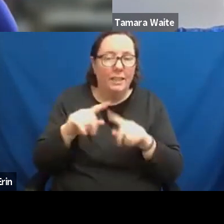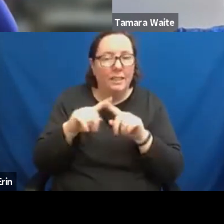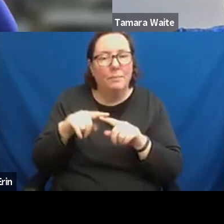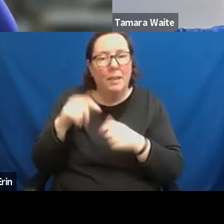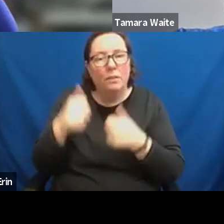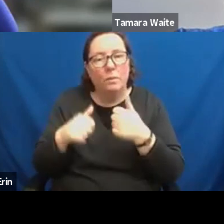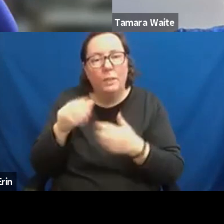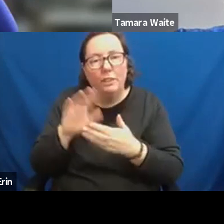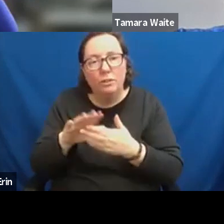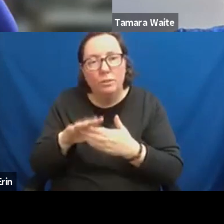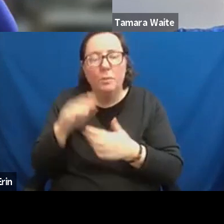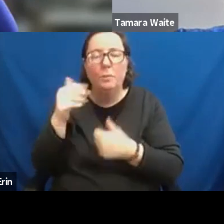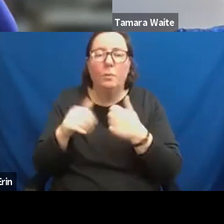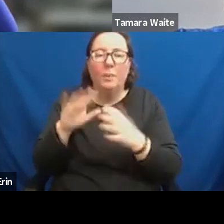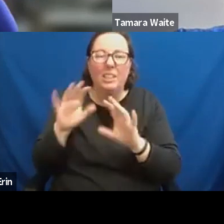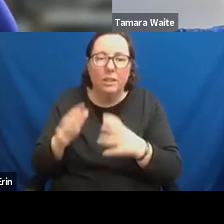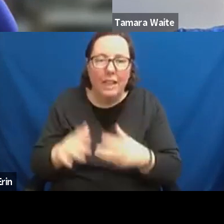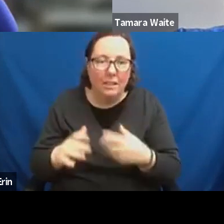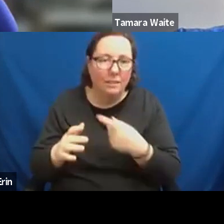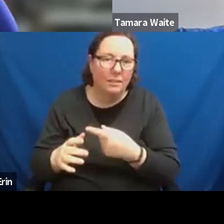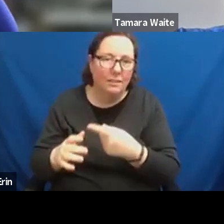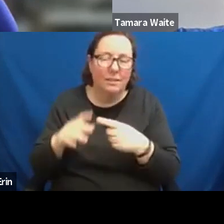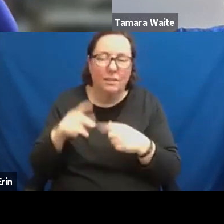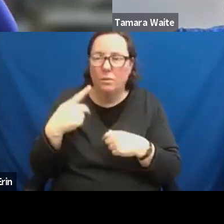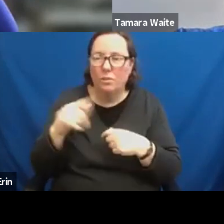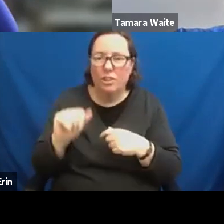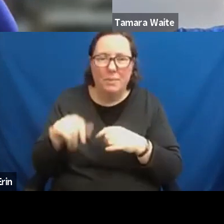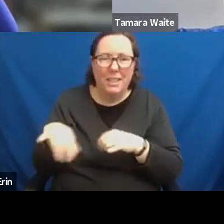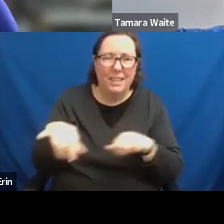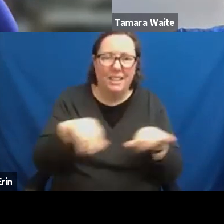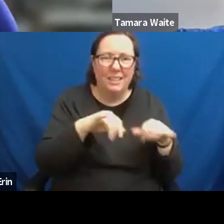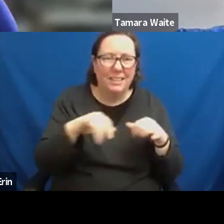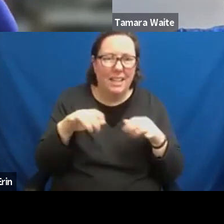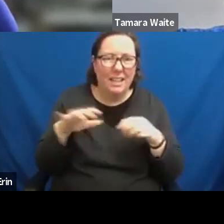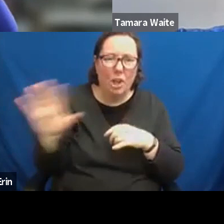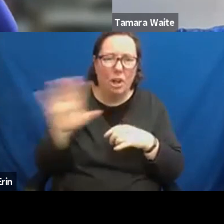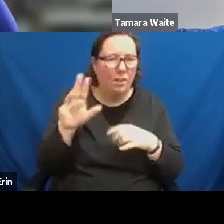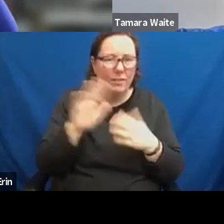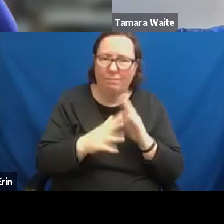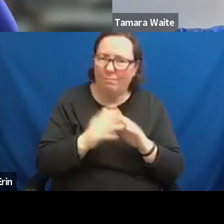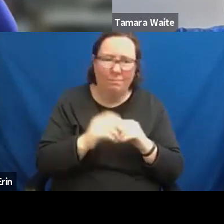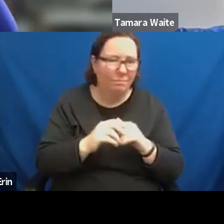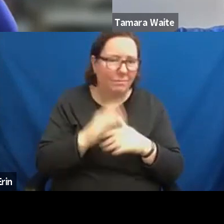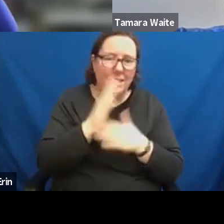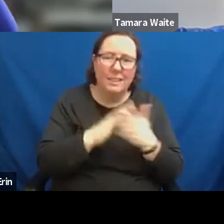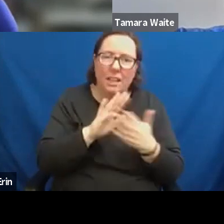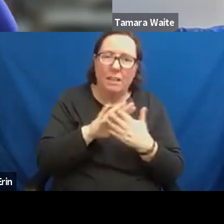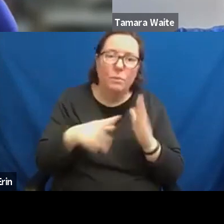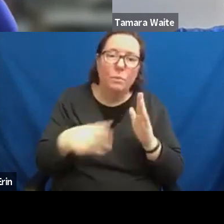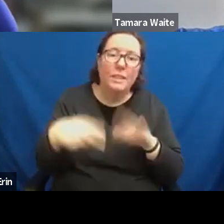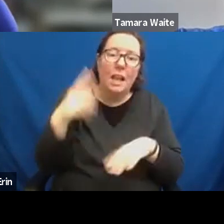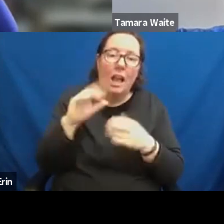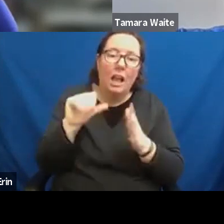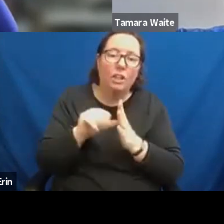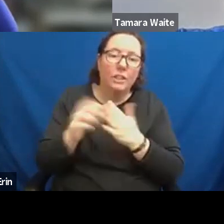classes, and areas, which makes it unfair to some students. Some schools tend to give higher GPA than